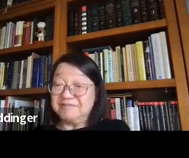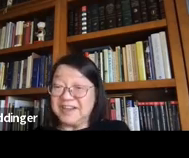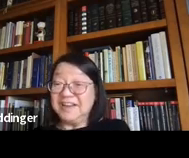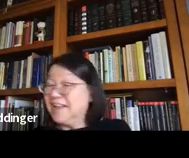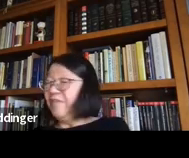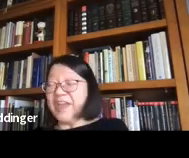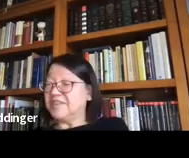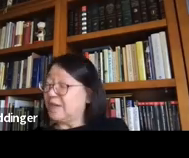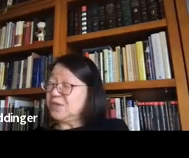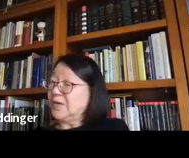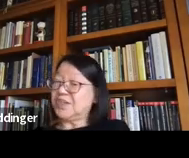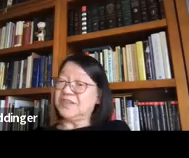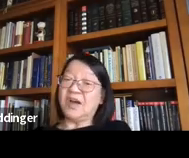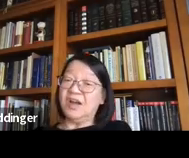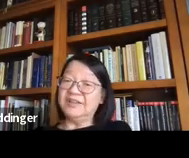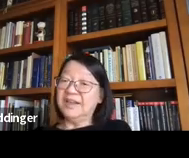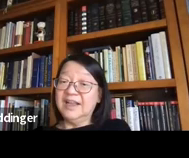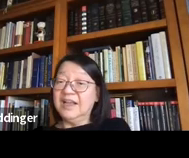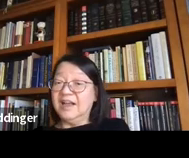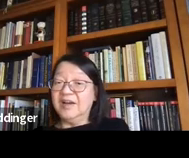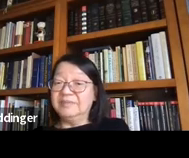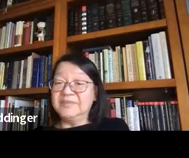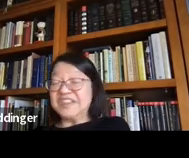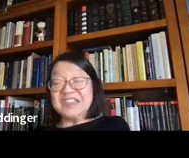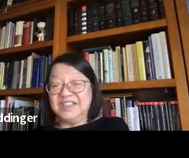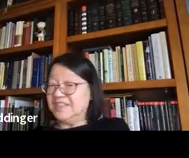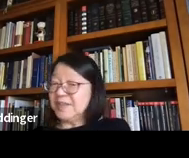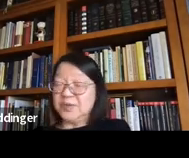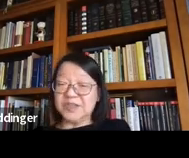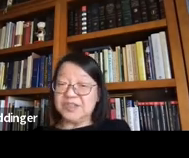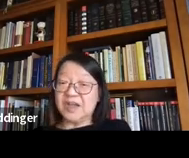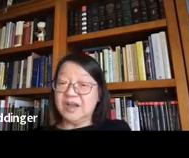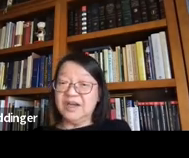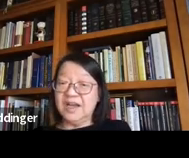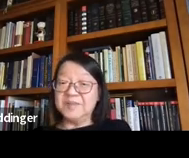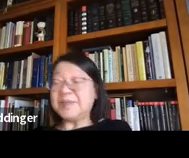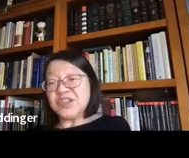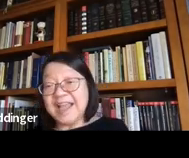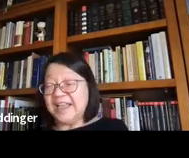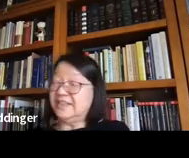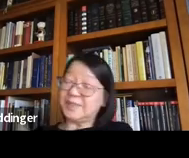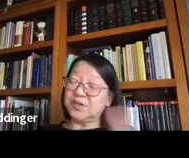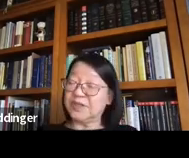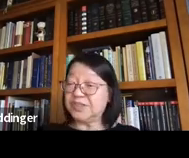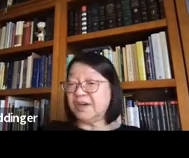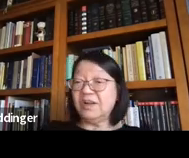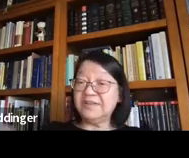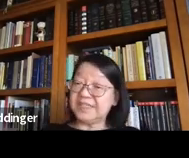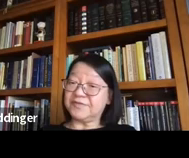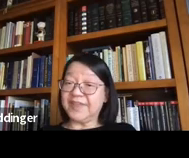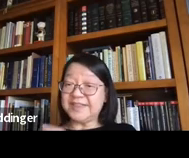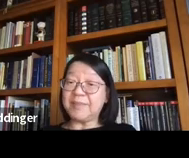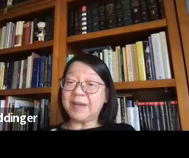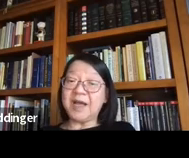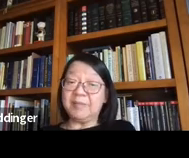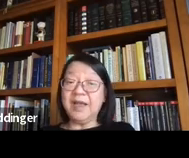feet, right? If you have special questions on facilities, special questions on special ed, special questions on all of these